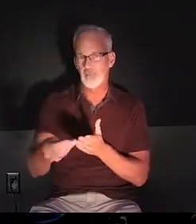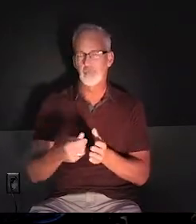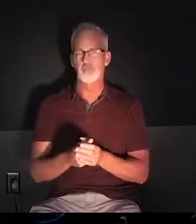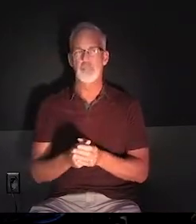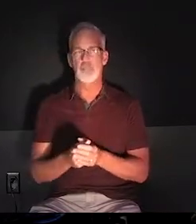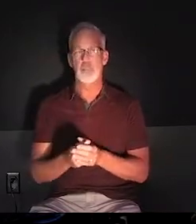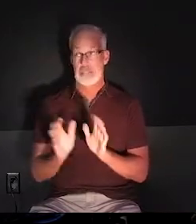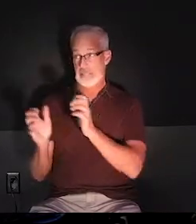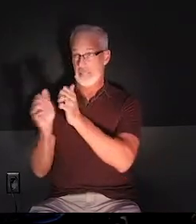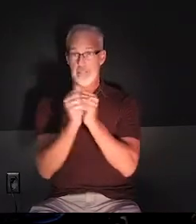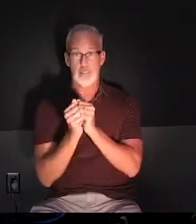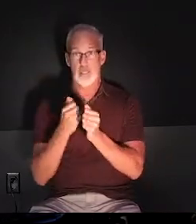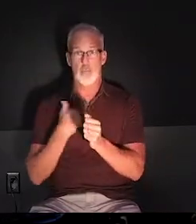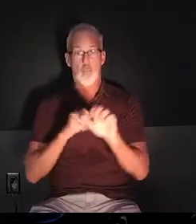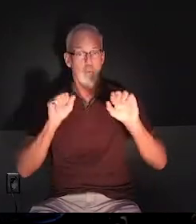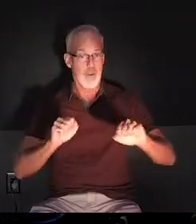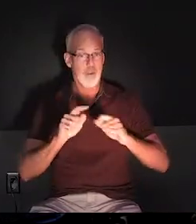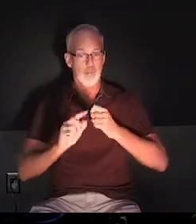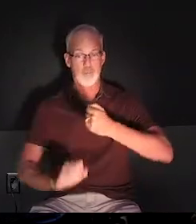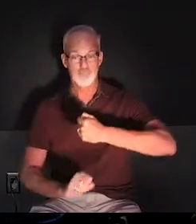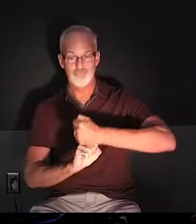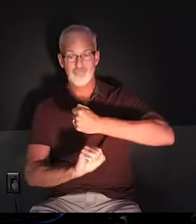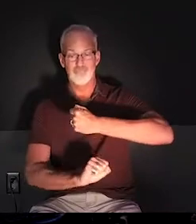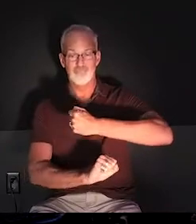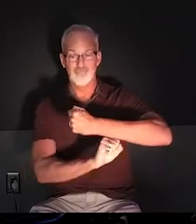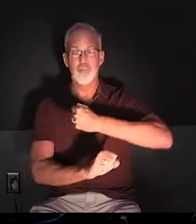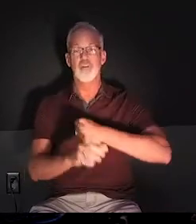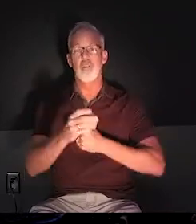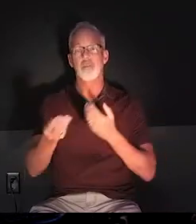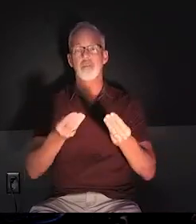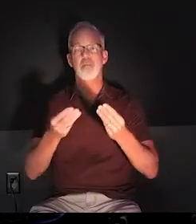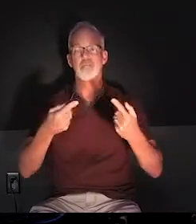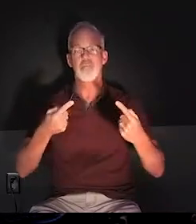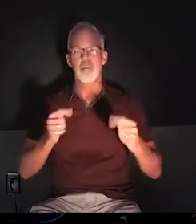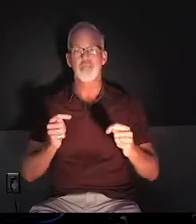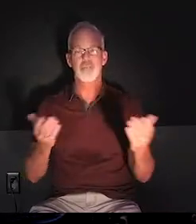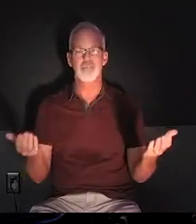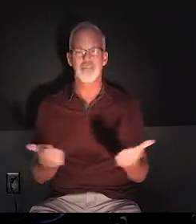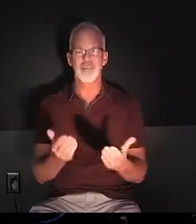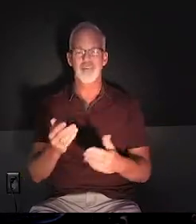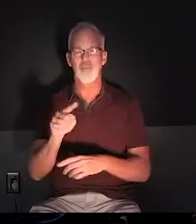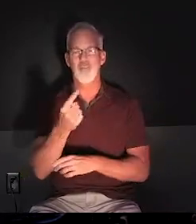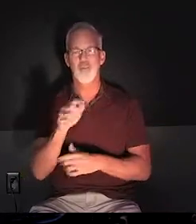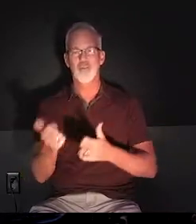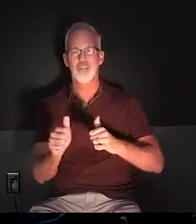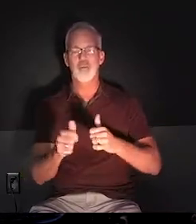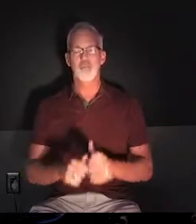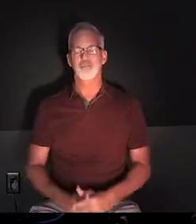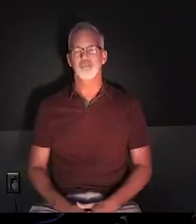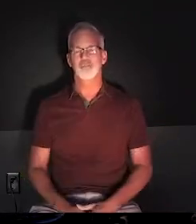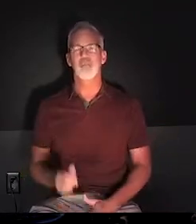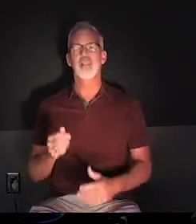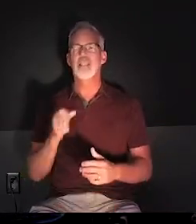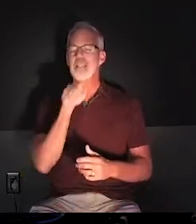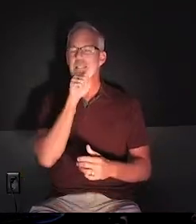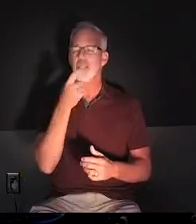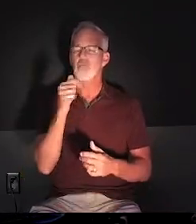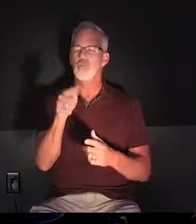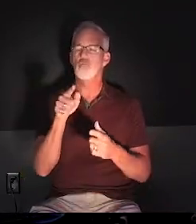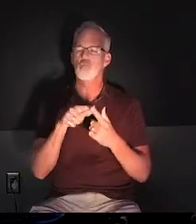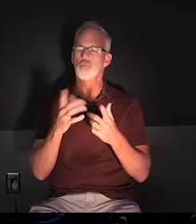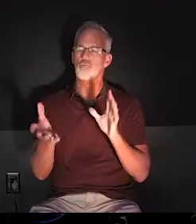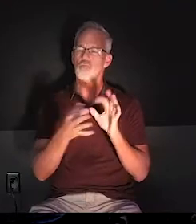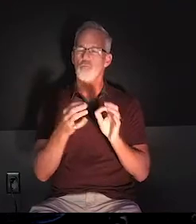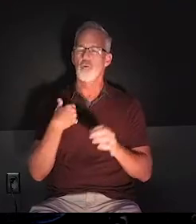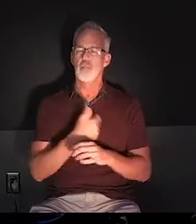together, we're able to fund the ministry efforts here at First Daytona. And we'd love to have you be a part of the team. In just a moment,